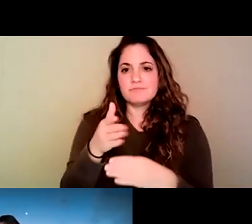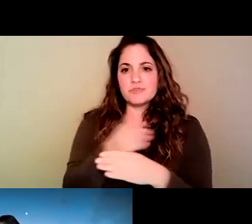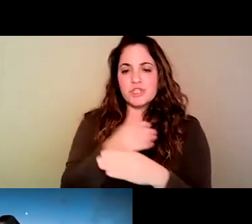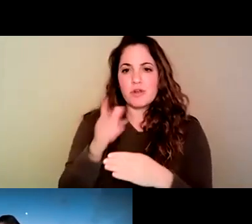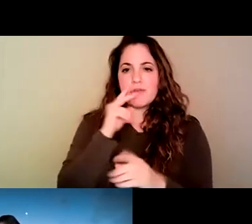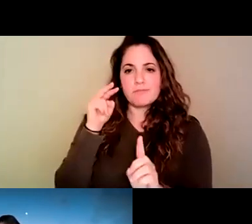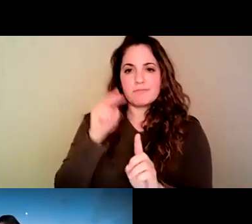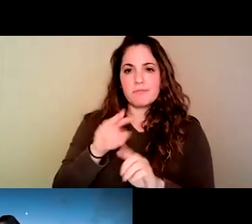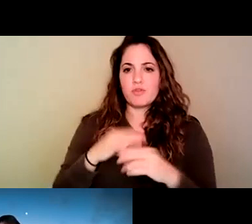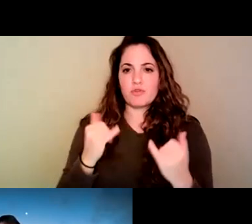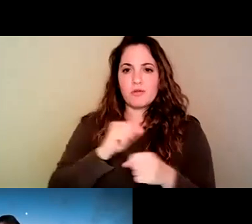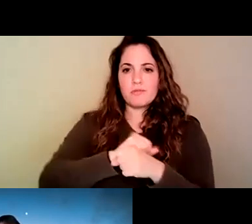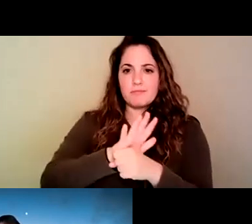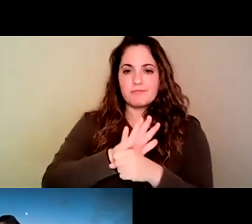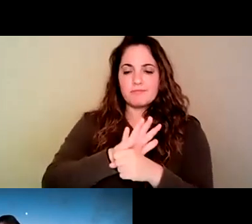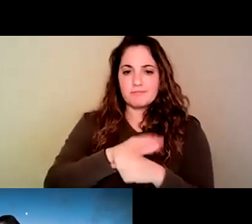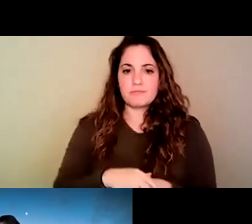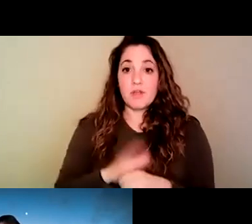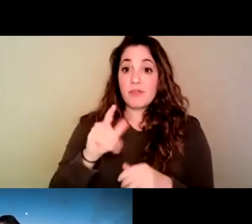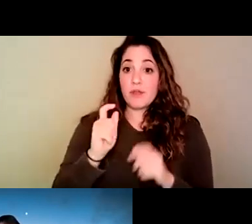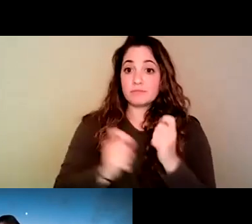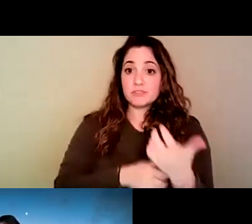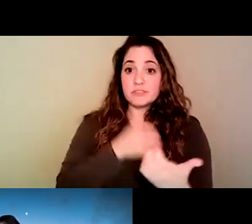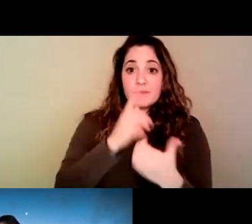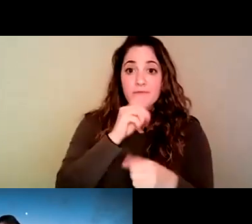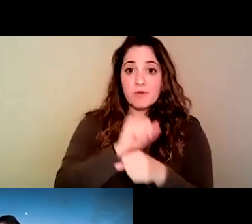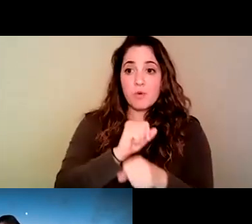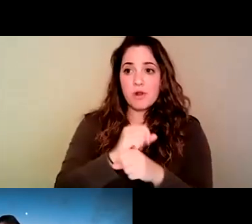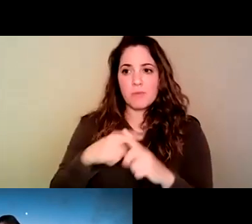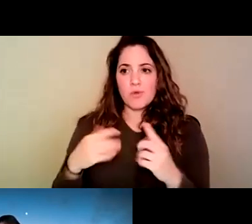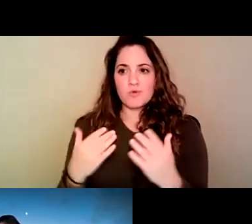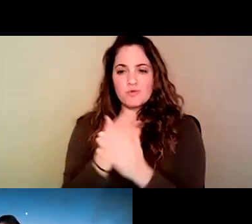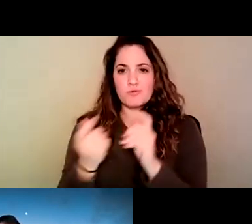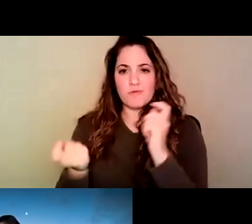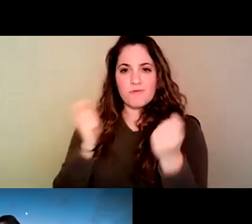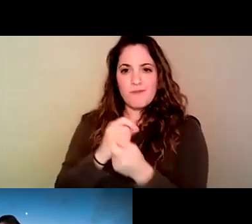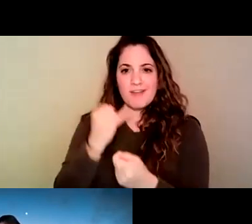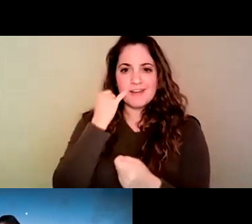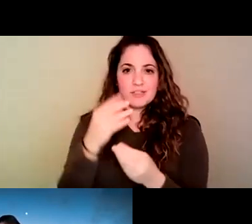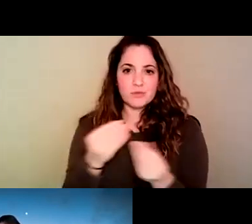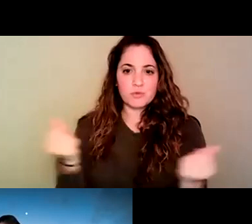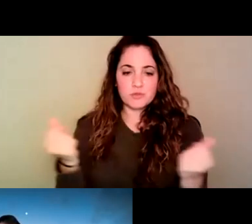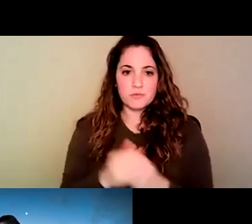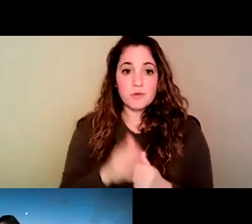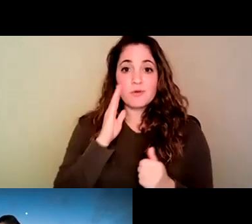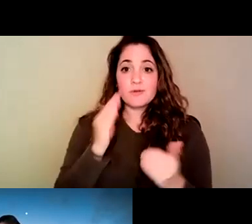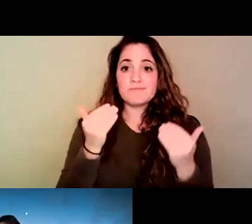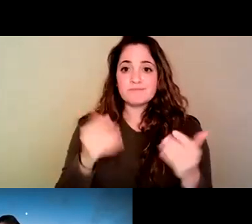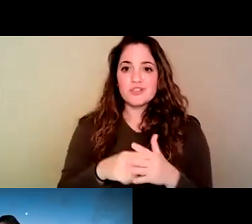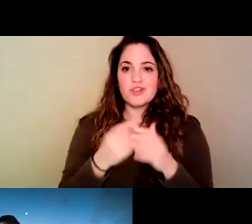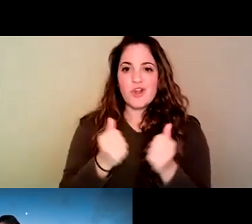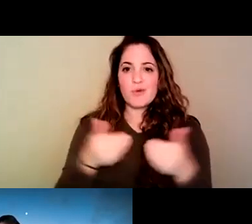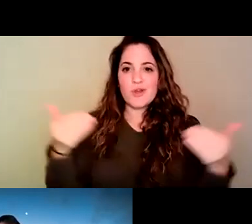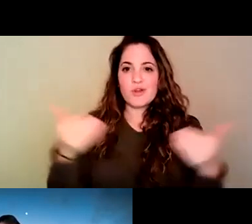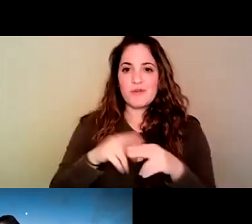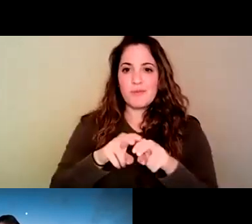current pandemic, the adaptions they have made, and new and evolving ideas and solutions. So let's get started with introducing our panel